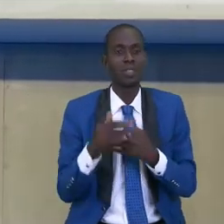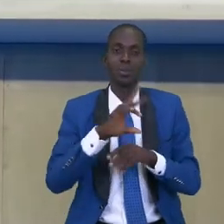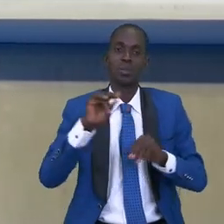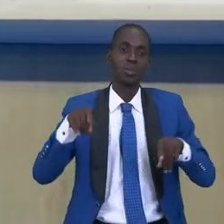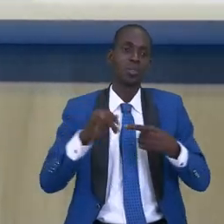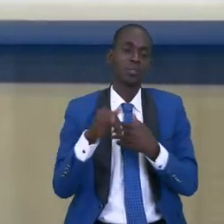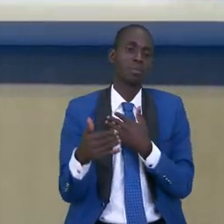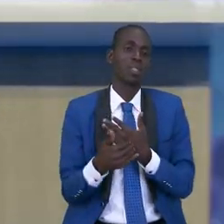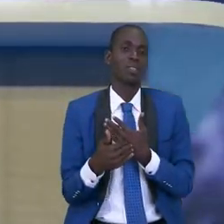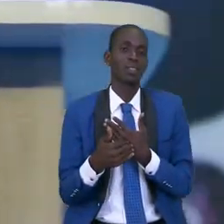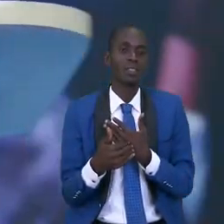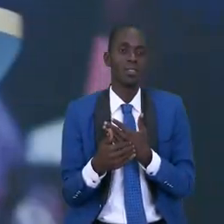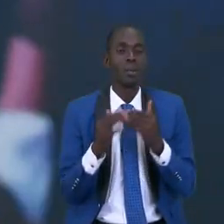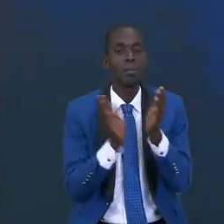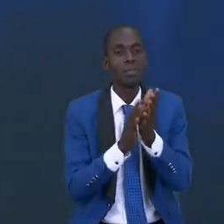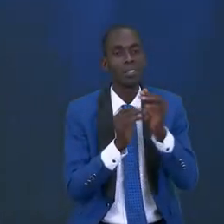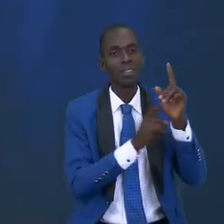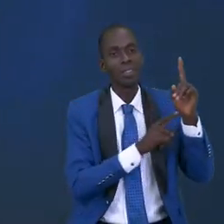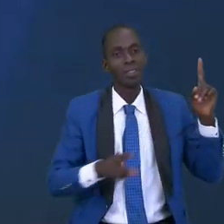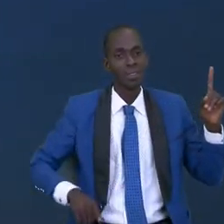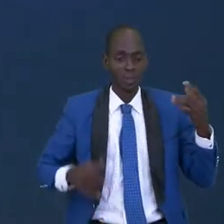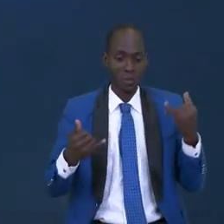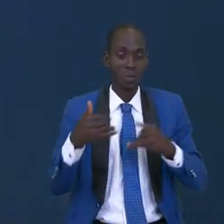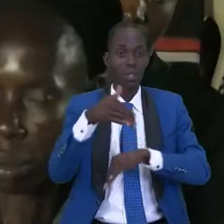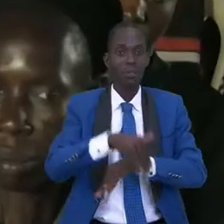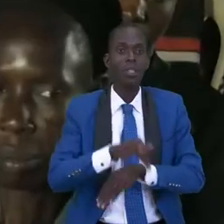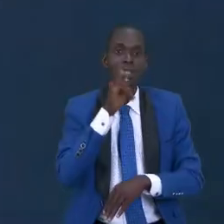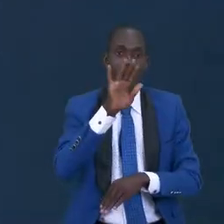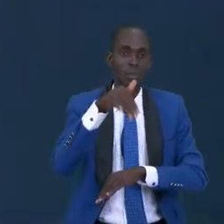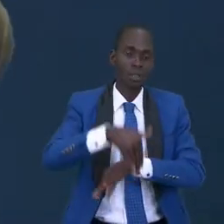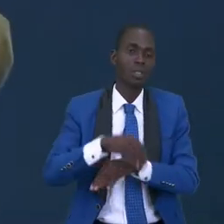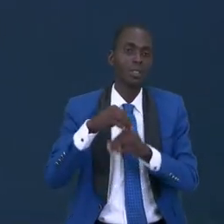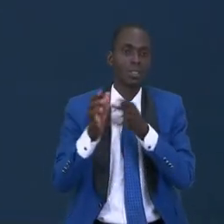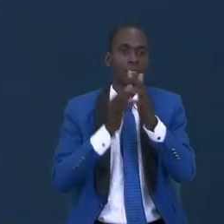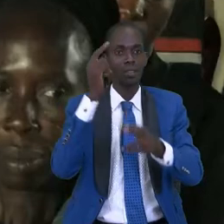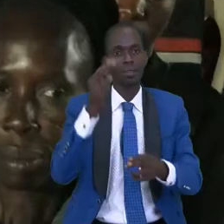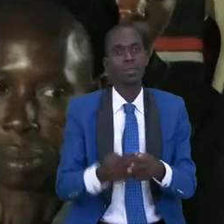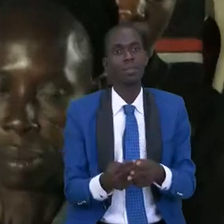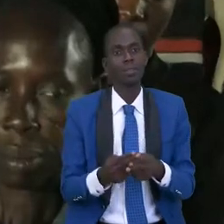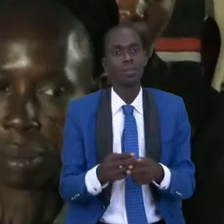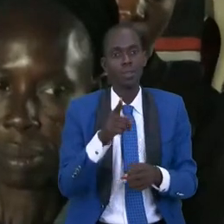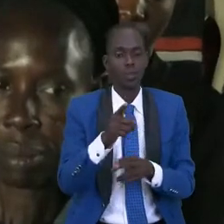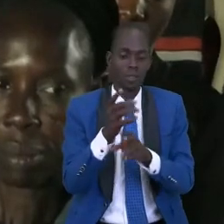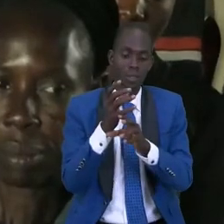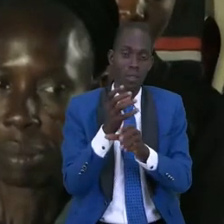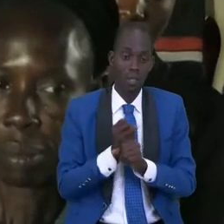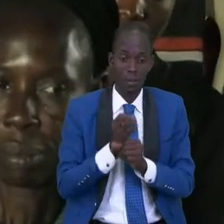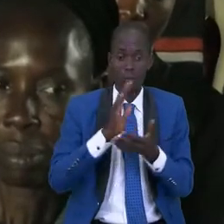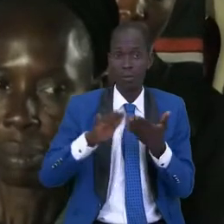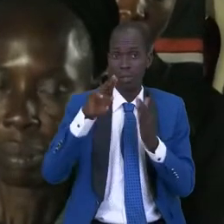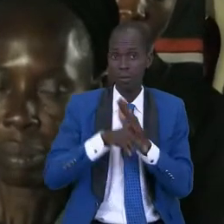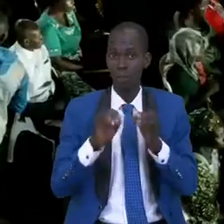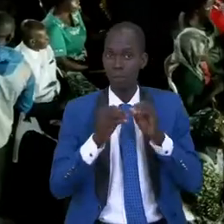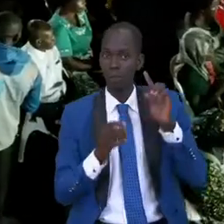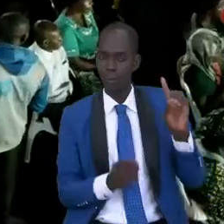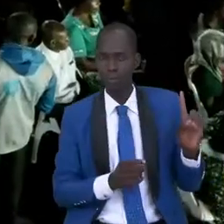turning back. Praise the Lord, tonight is your night. You get forgiveness, number